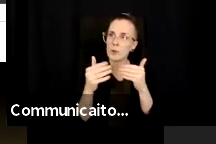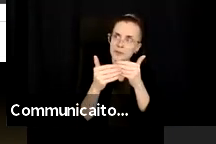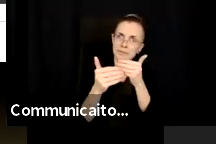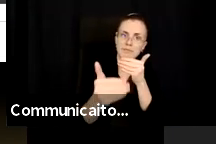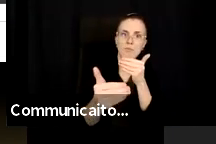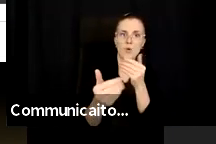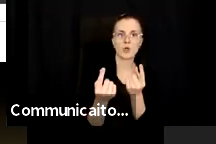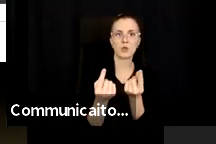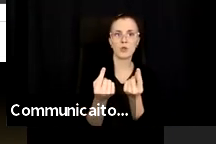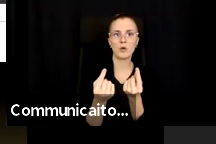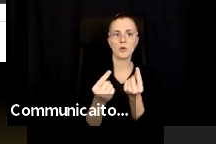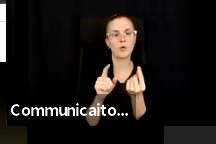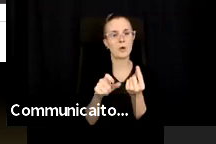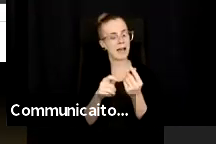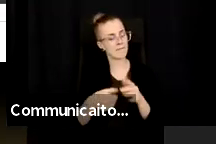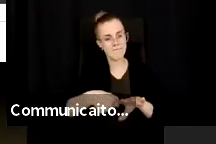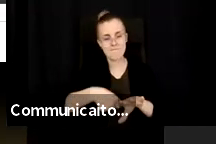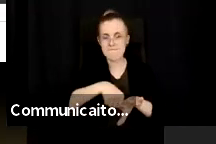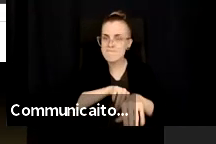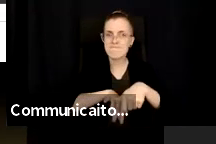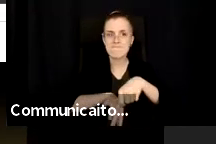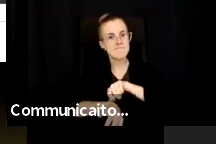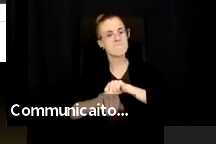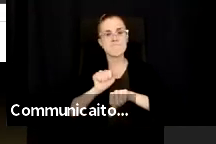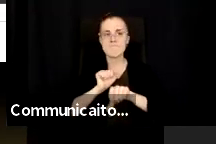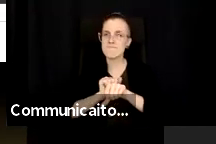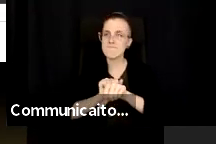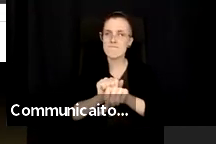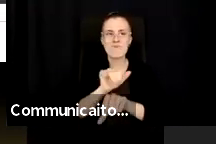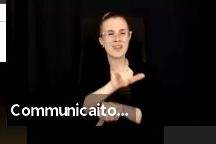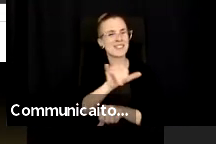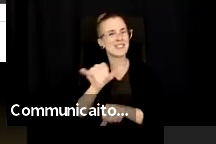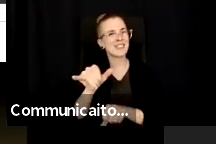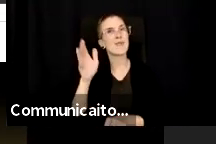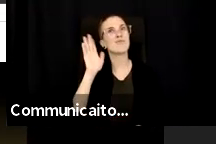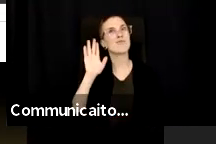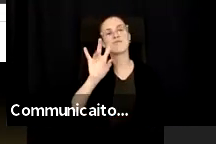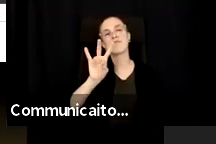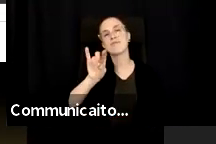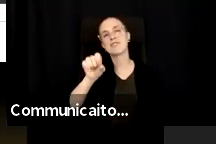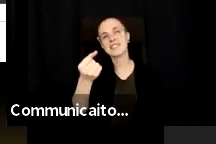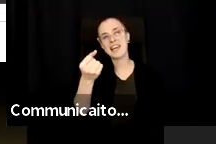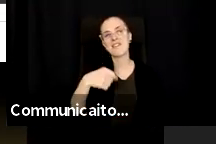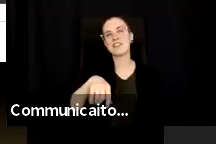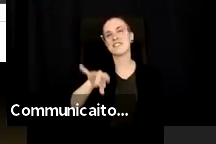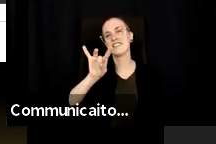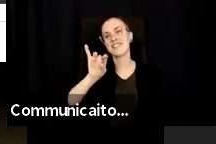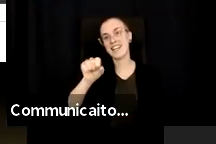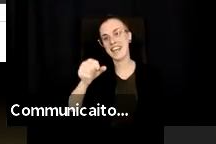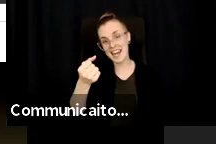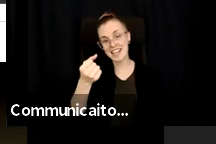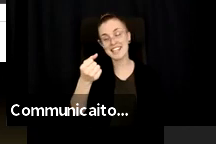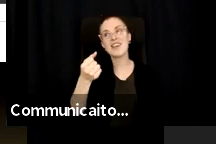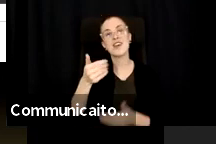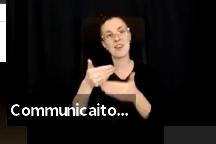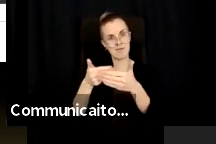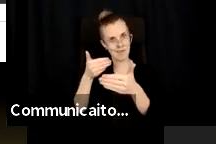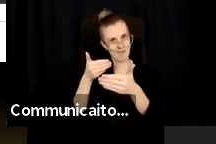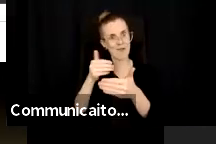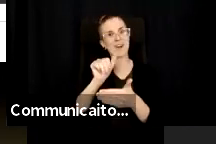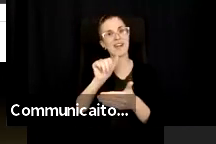work again, just like we did in the 1970s and the 1980s before the ADA